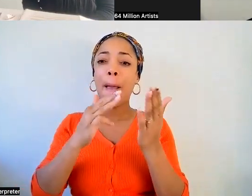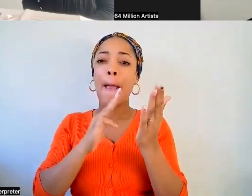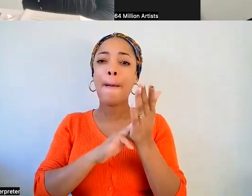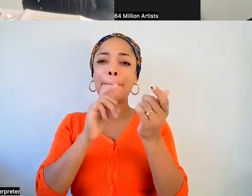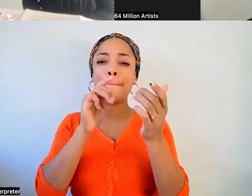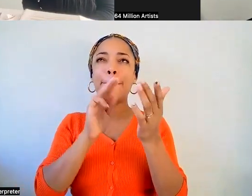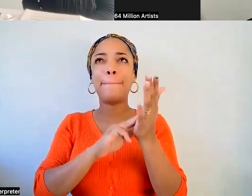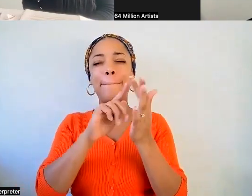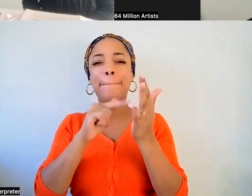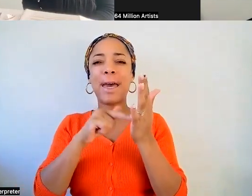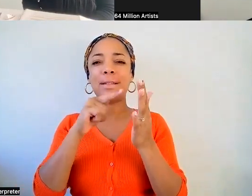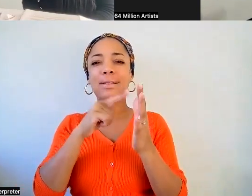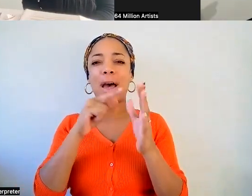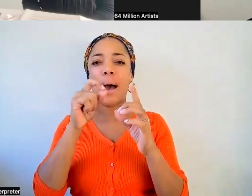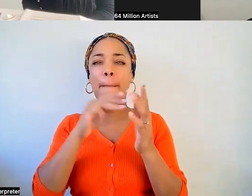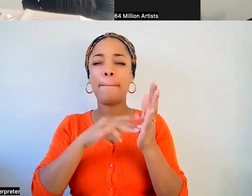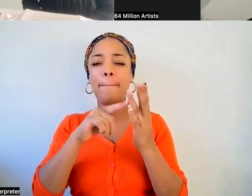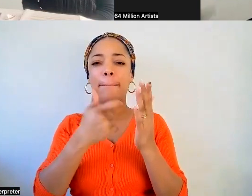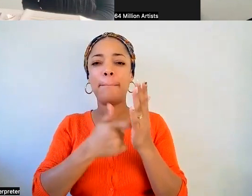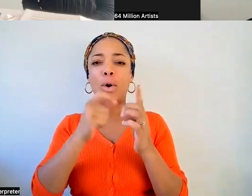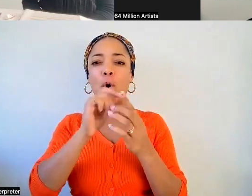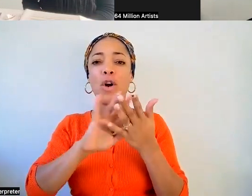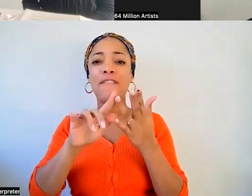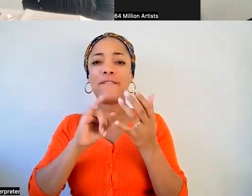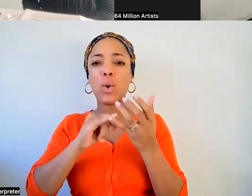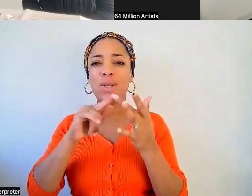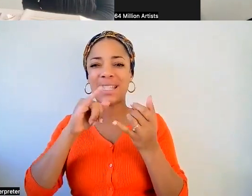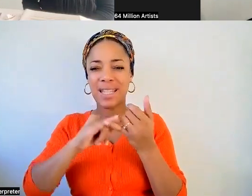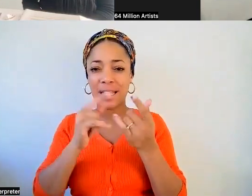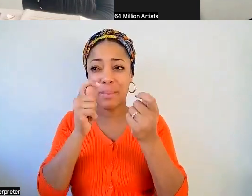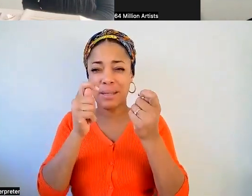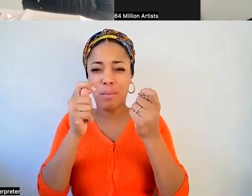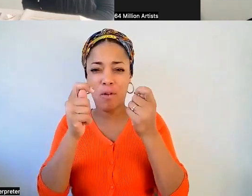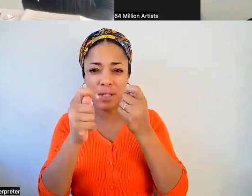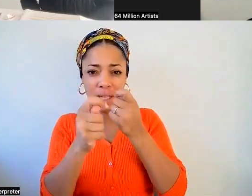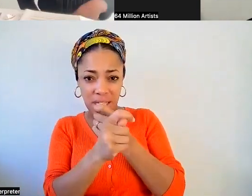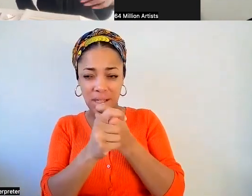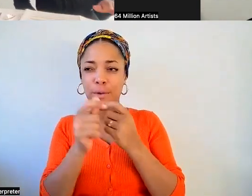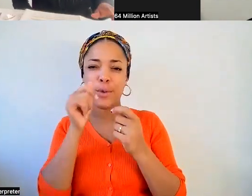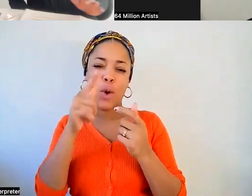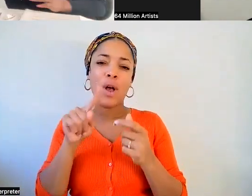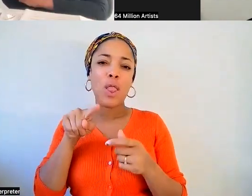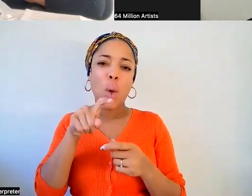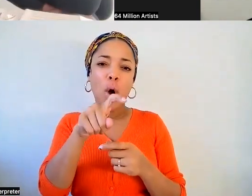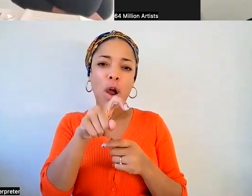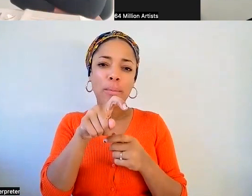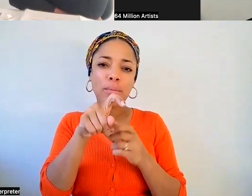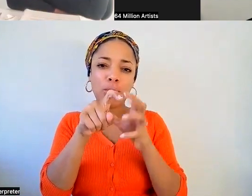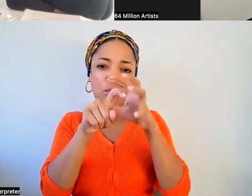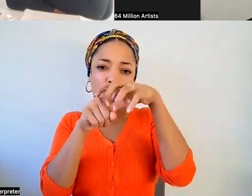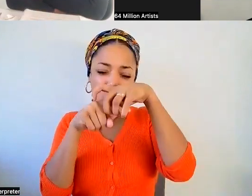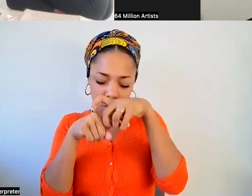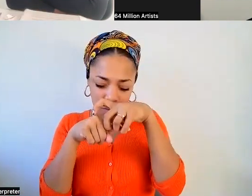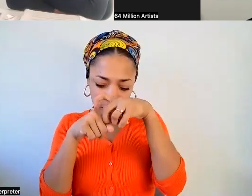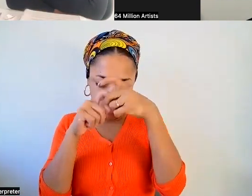butterflies. Well, we do that in stories and poems all the time. We have things turn into other things. Yes, maybe you know the